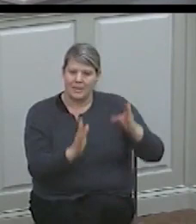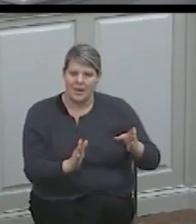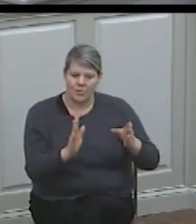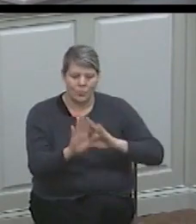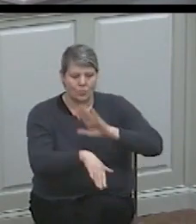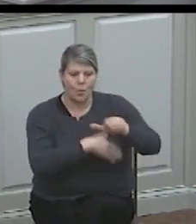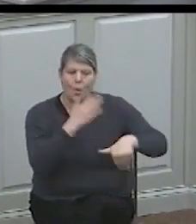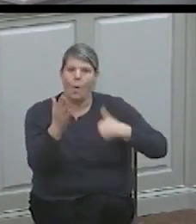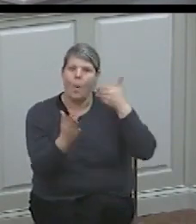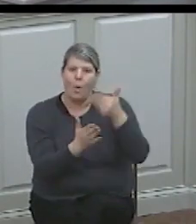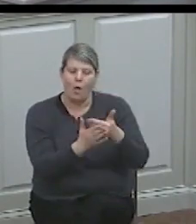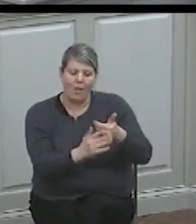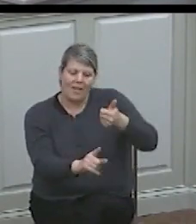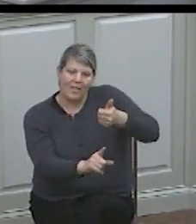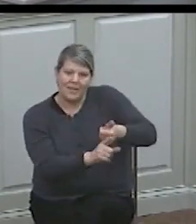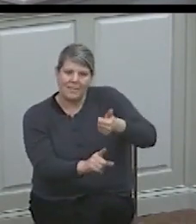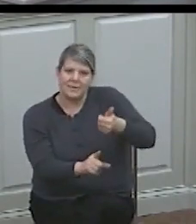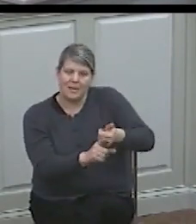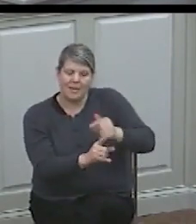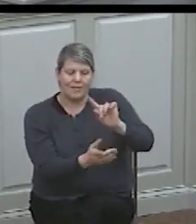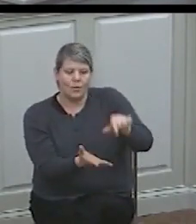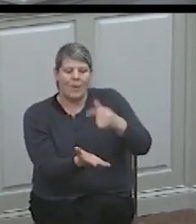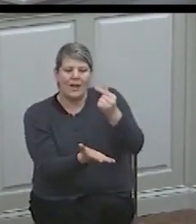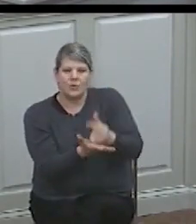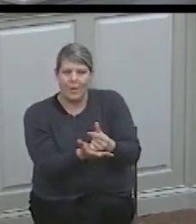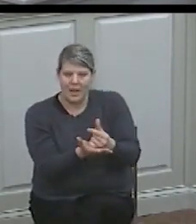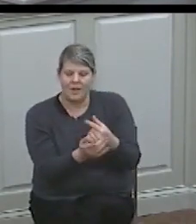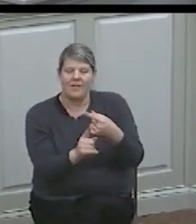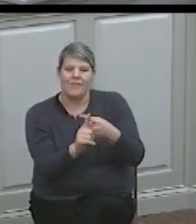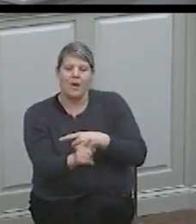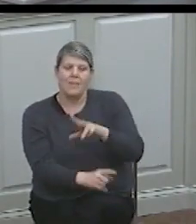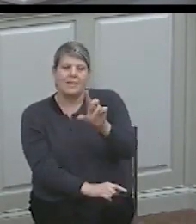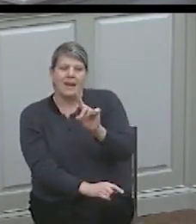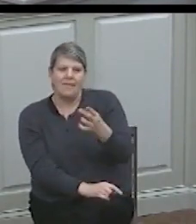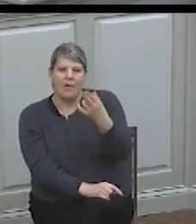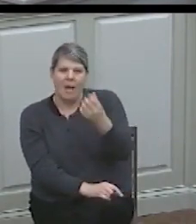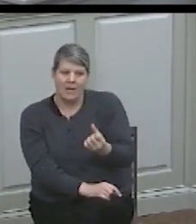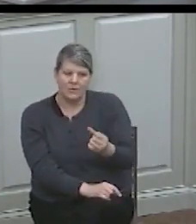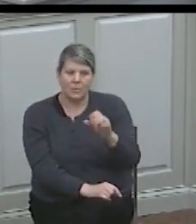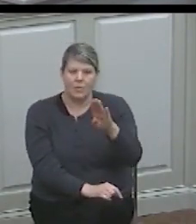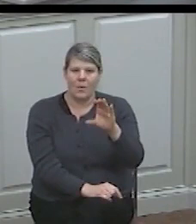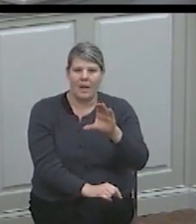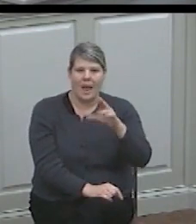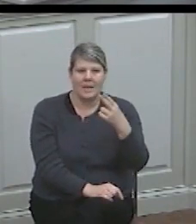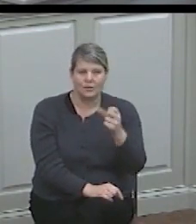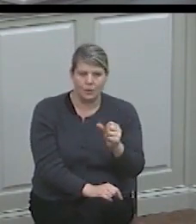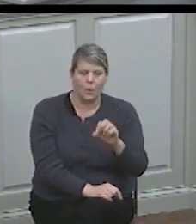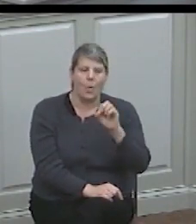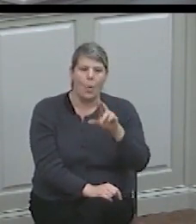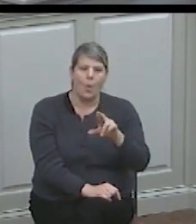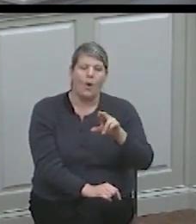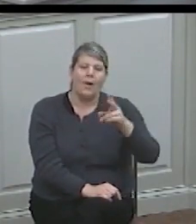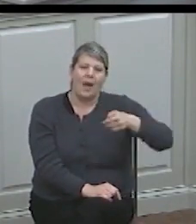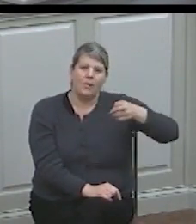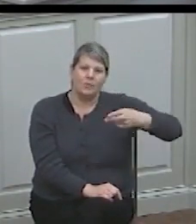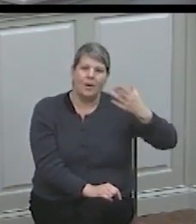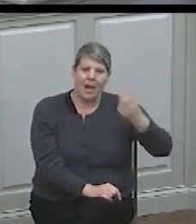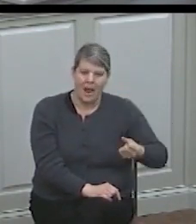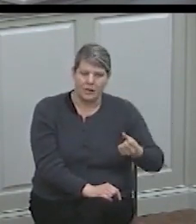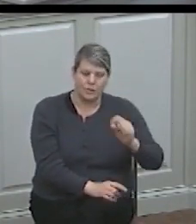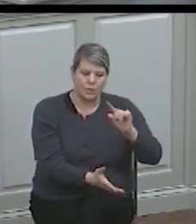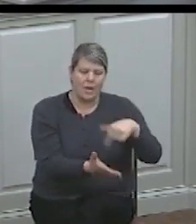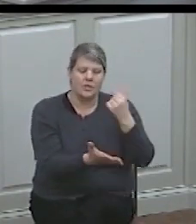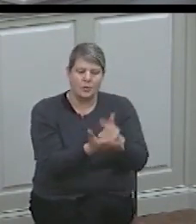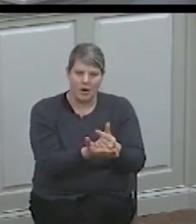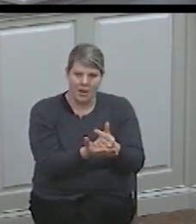be Danville High School, Boyle County High School, Mercer County High School, and area high school graduates. So these are people who have walked